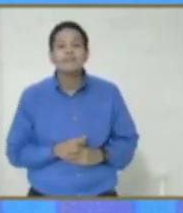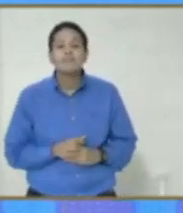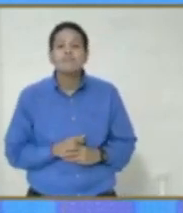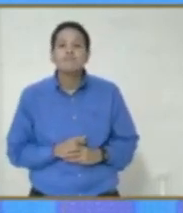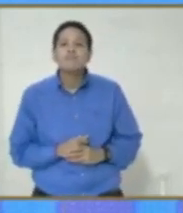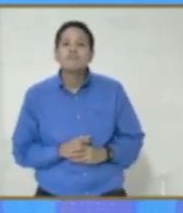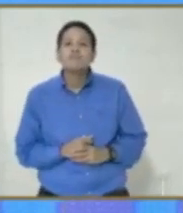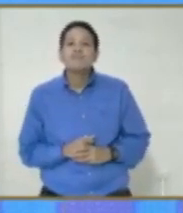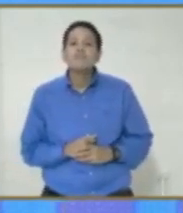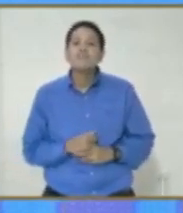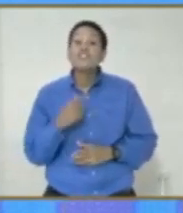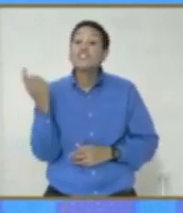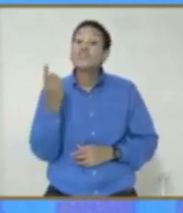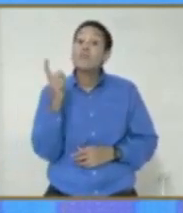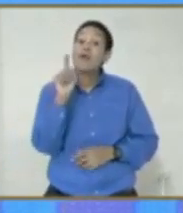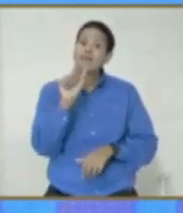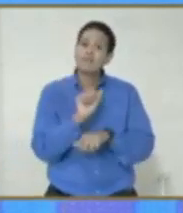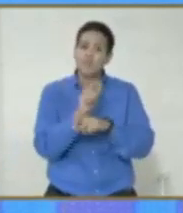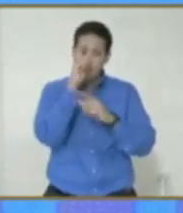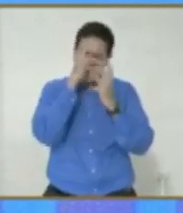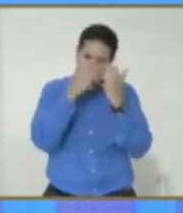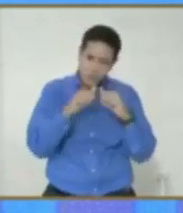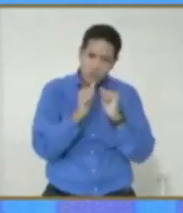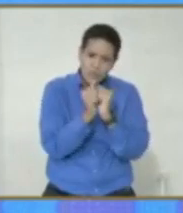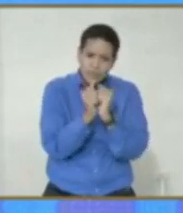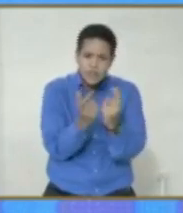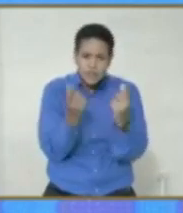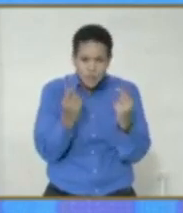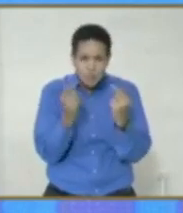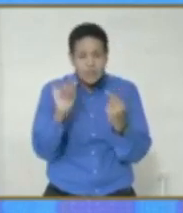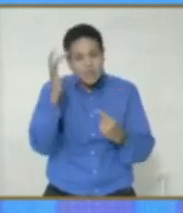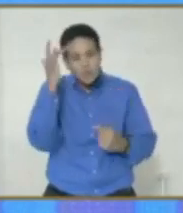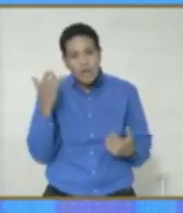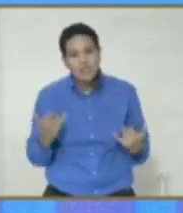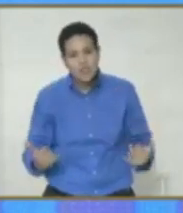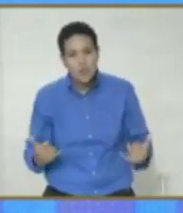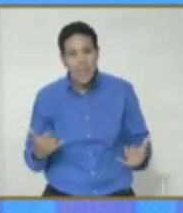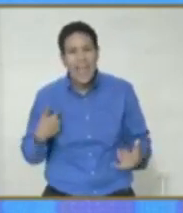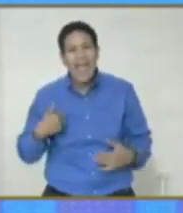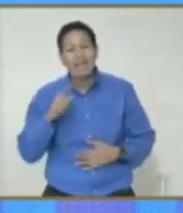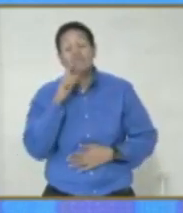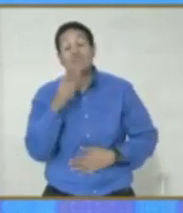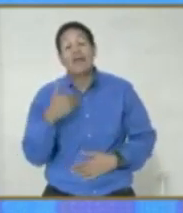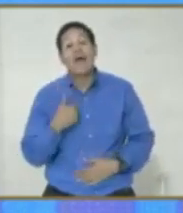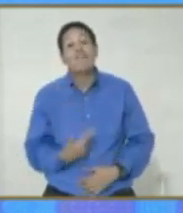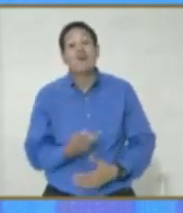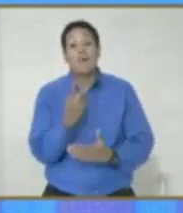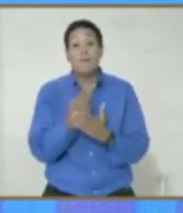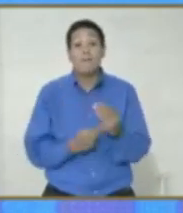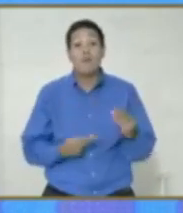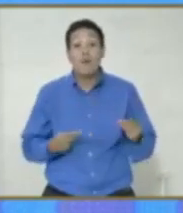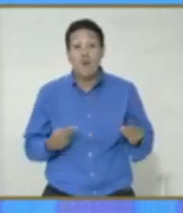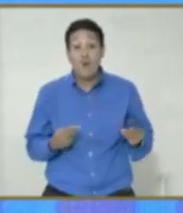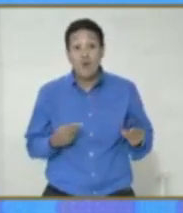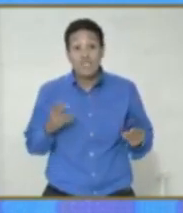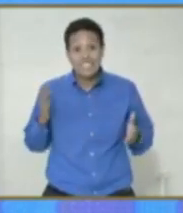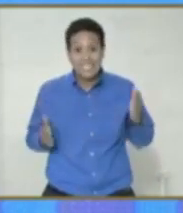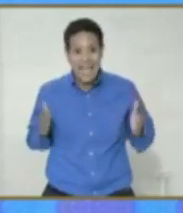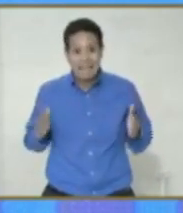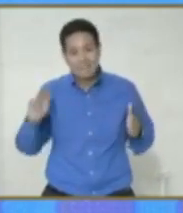that has to be done collectively, and that is why today I have both sides of the political